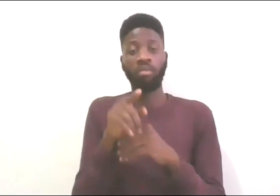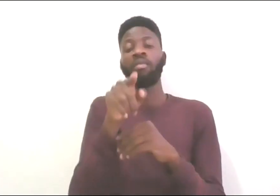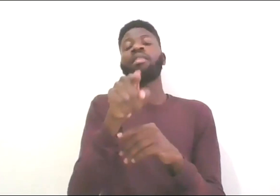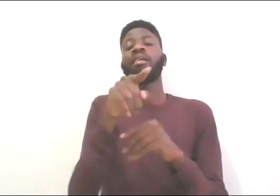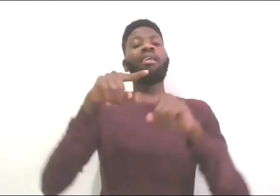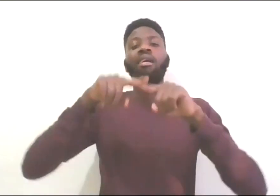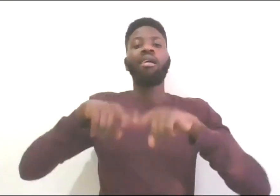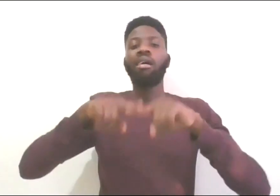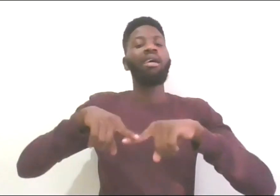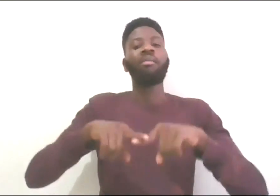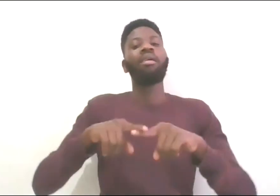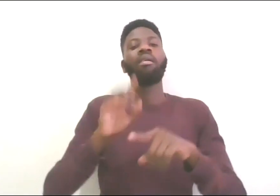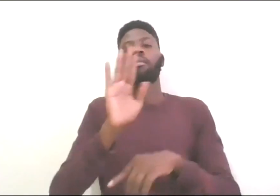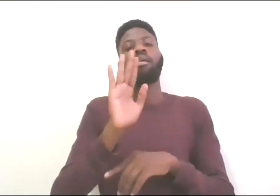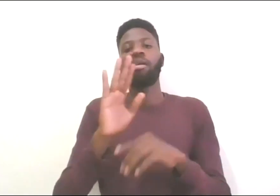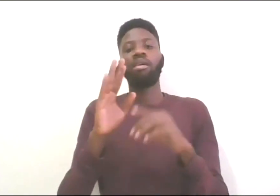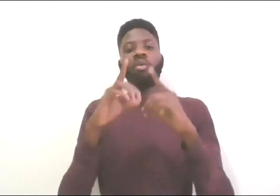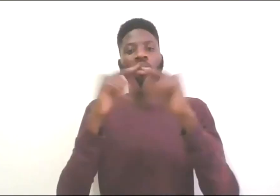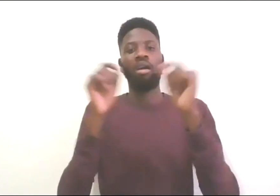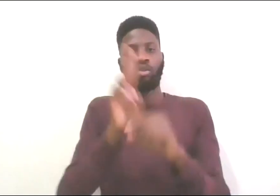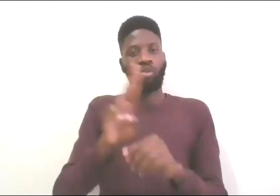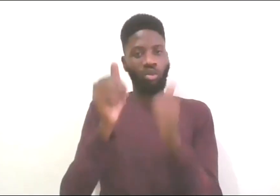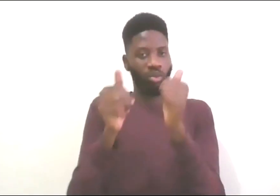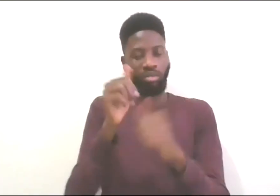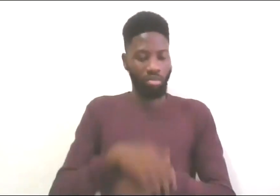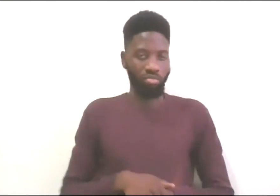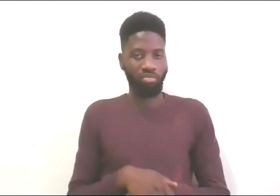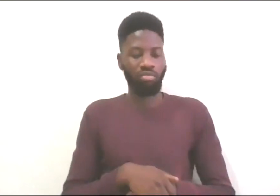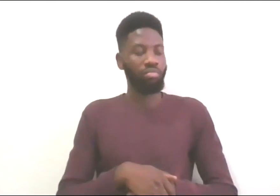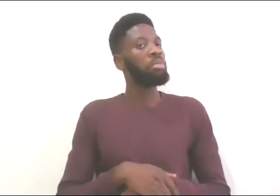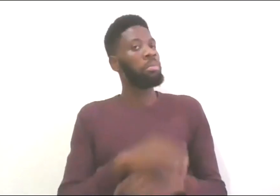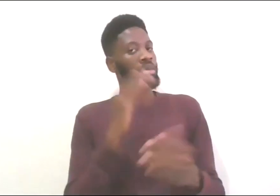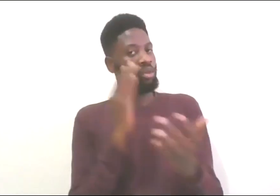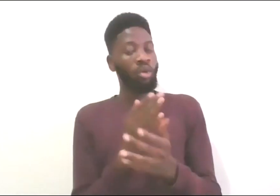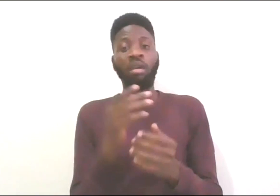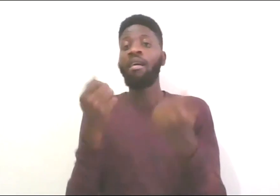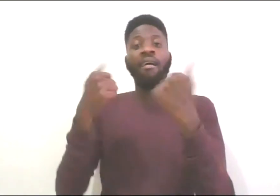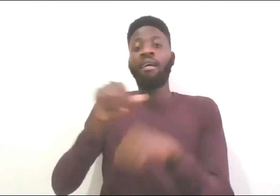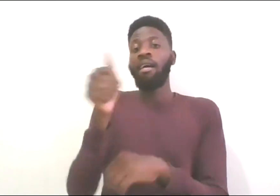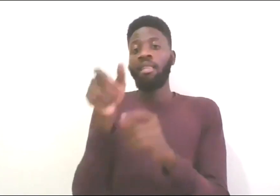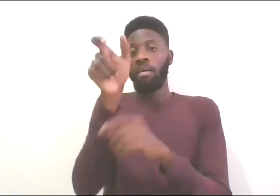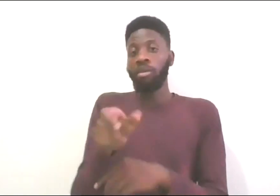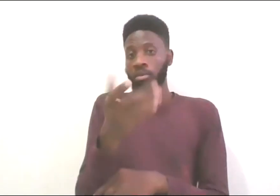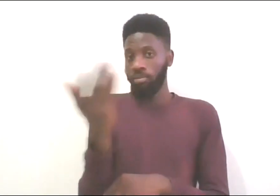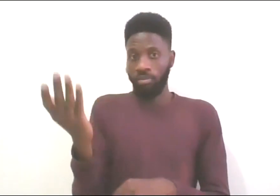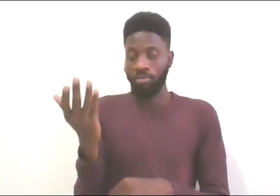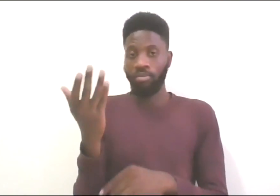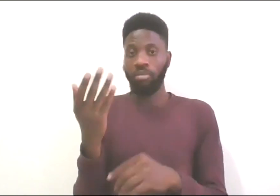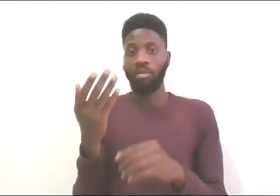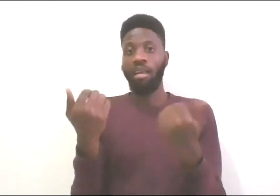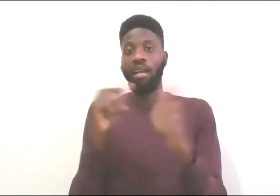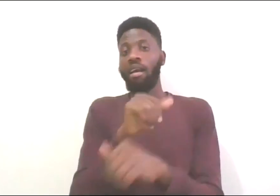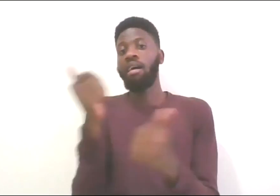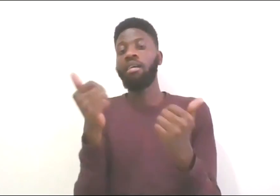depends with choice of words. That's true. All right. Anyone else on something else other than